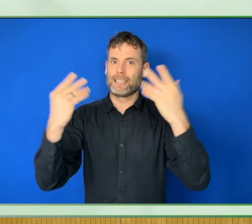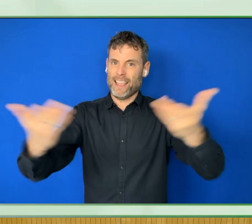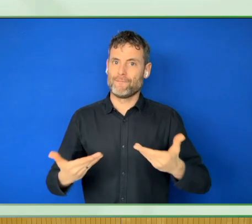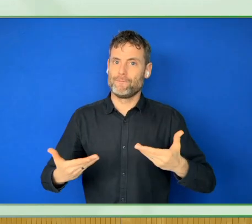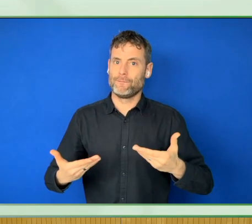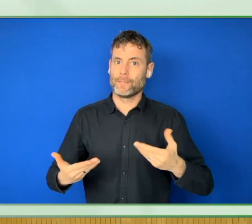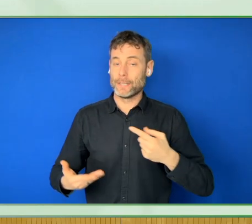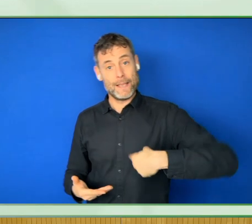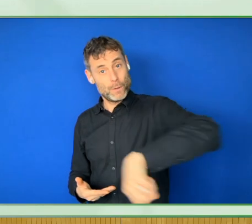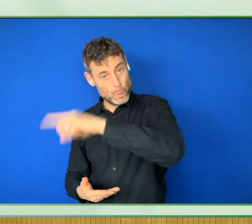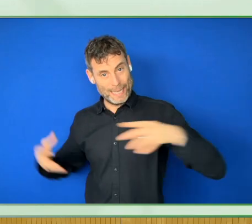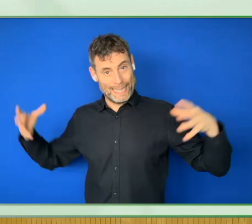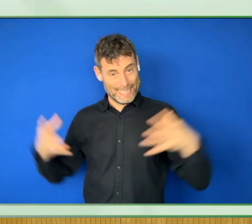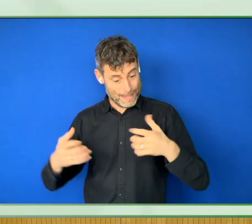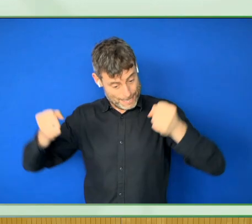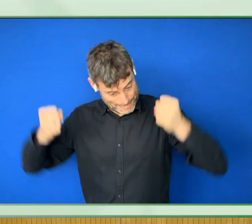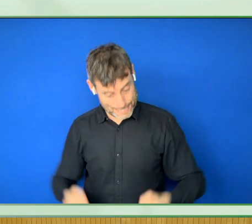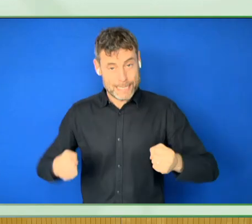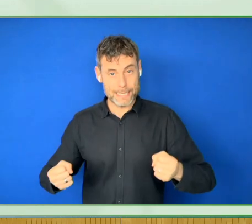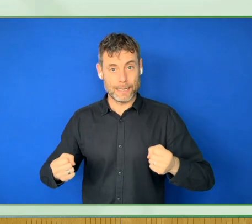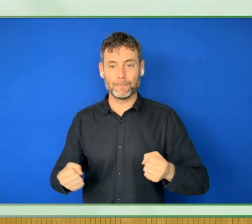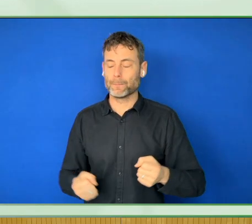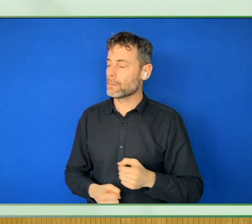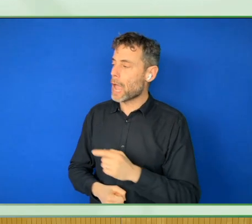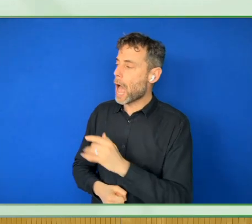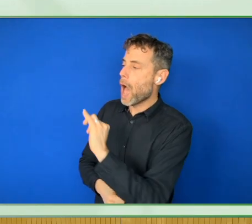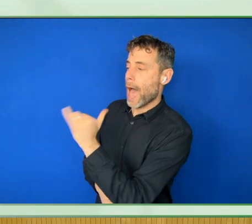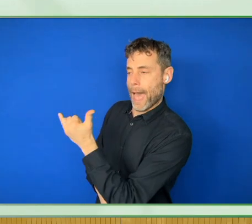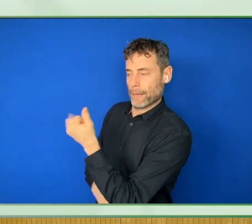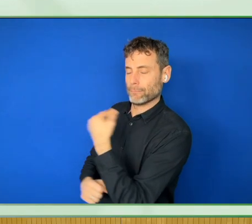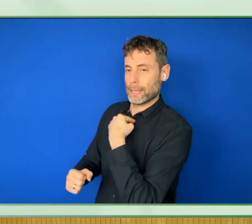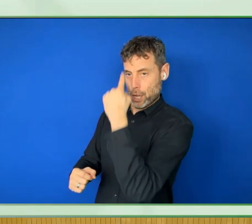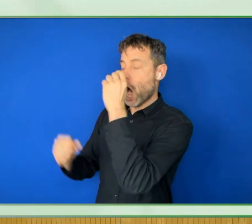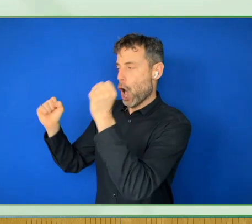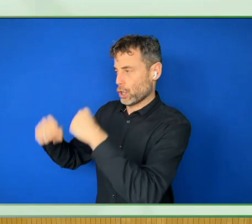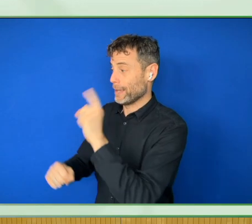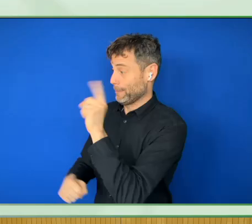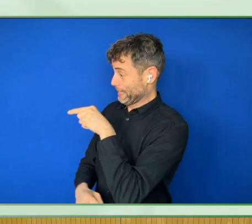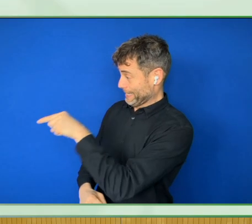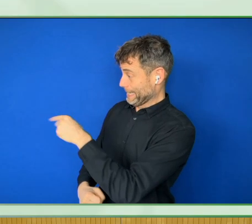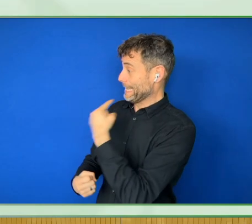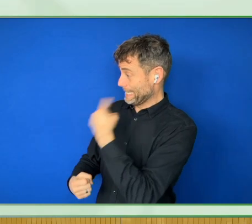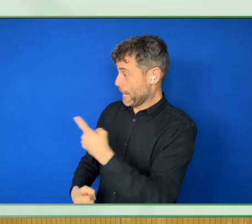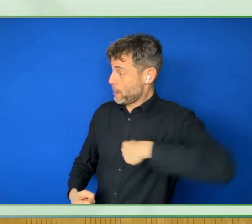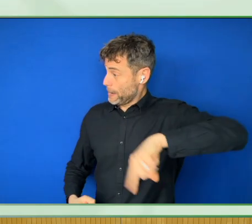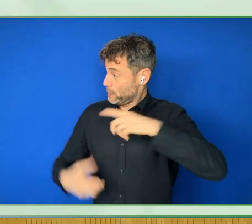I really agree with that, but it's so much easier said than done. If it's easier for me to not risk